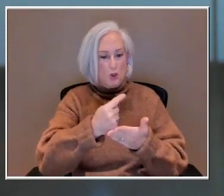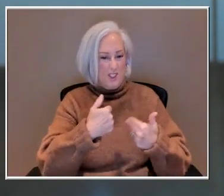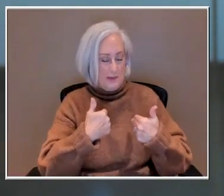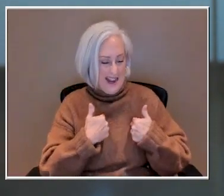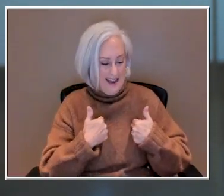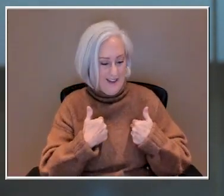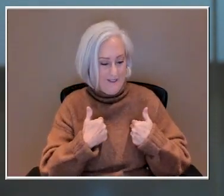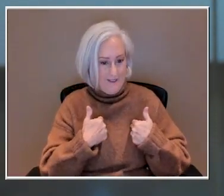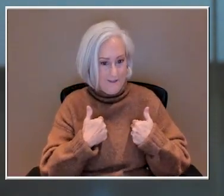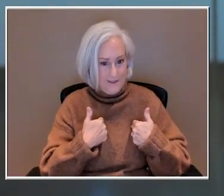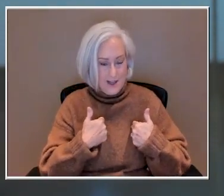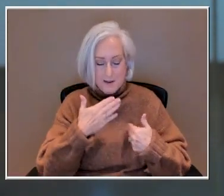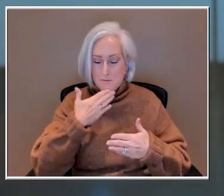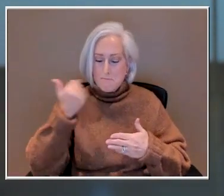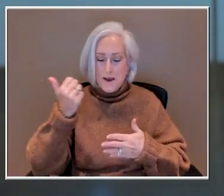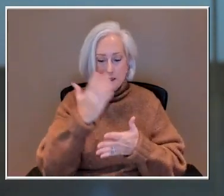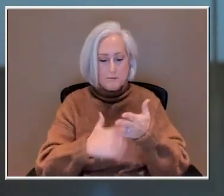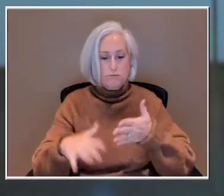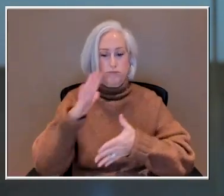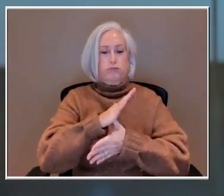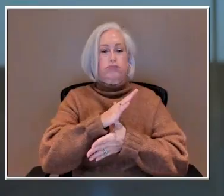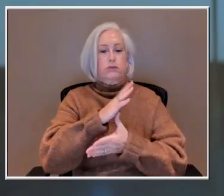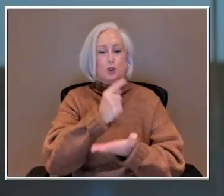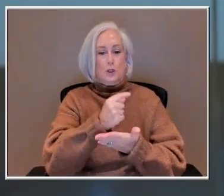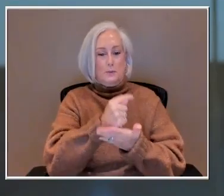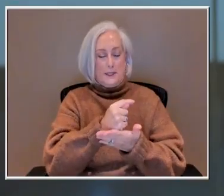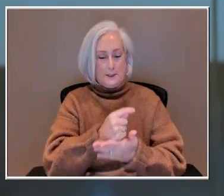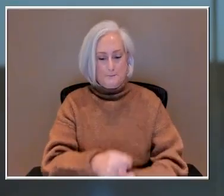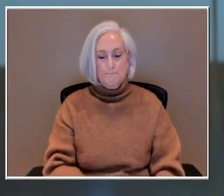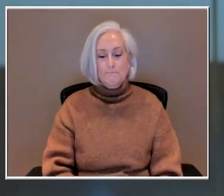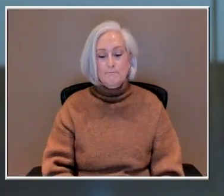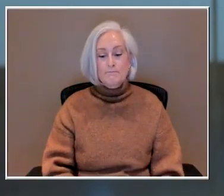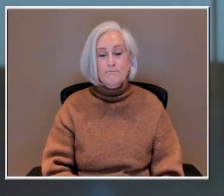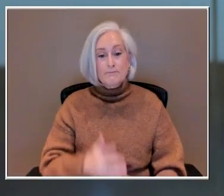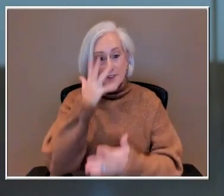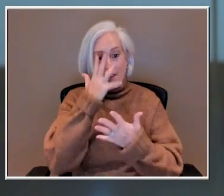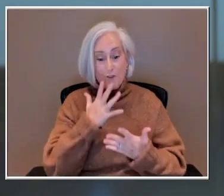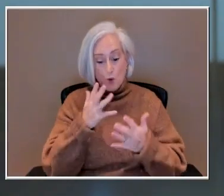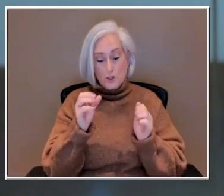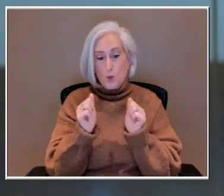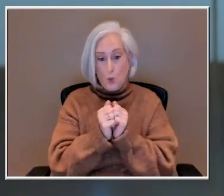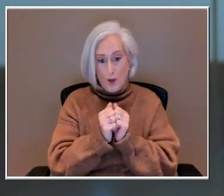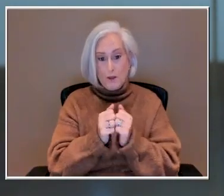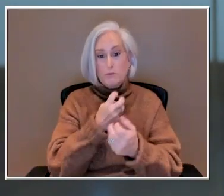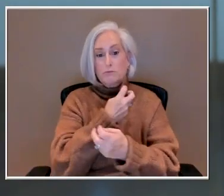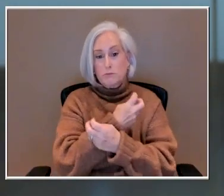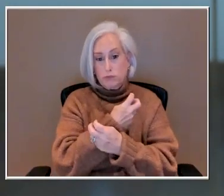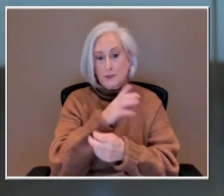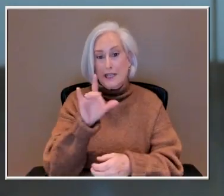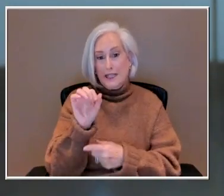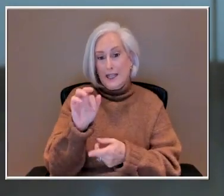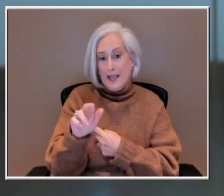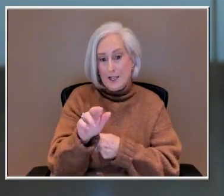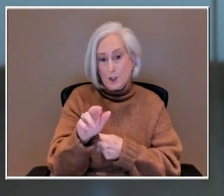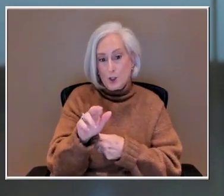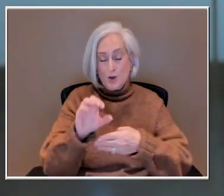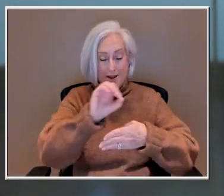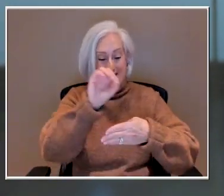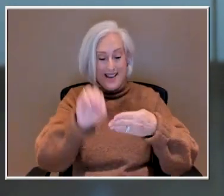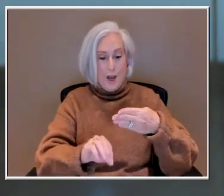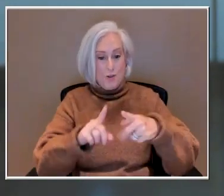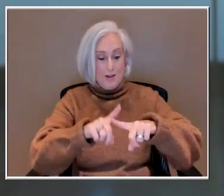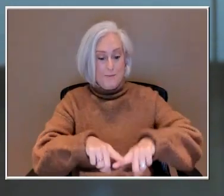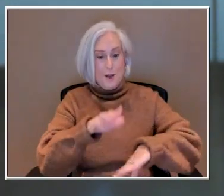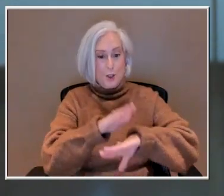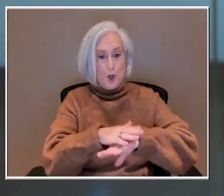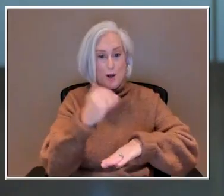best treatment for that. And unfortunately, with osteosarcoma, the outcomes are really reliant on whether or not you can